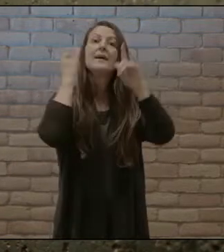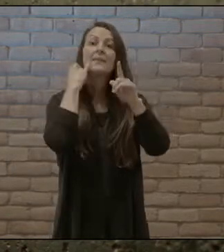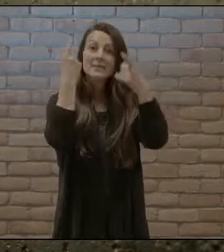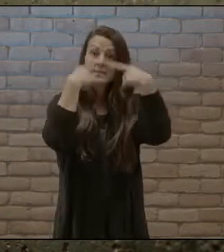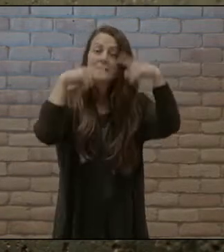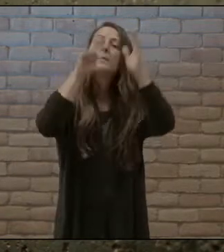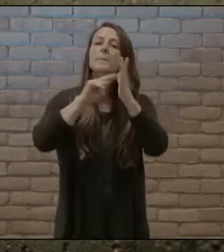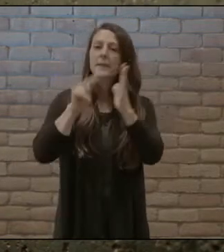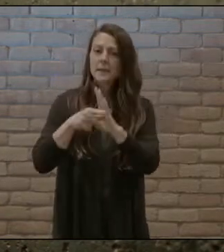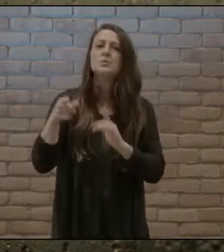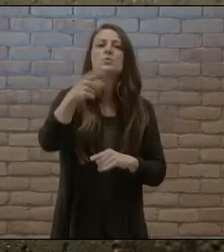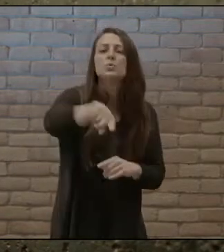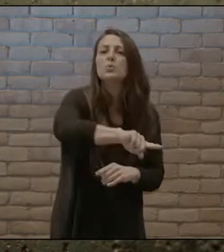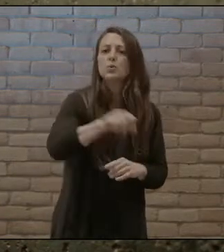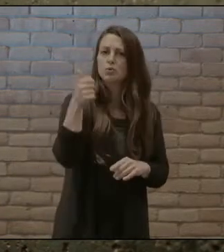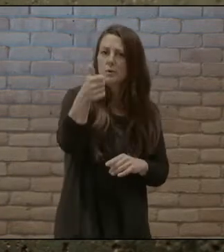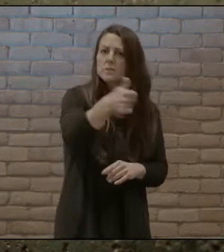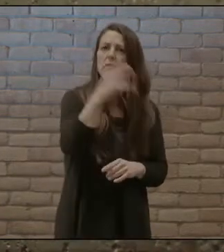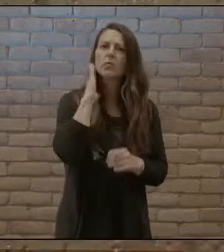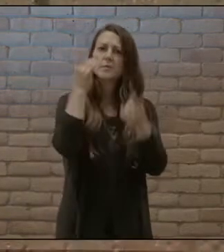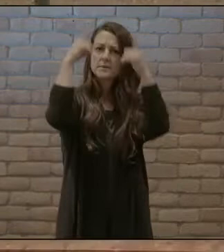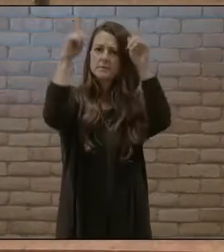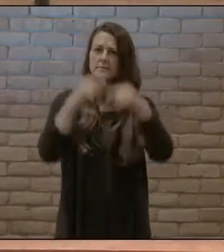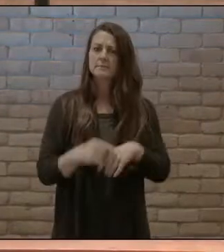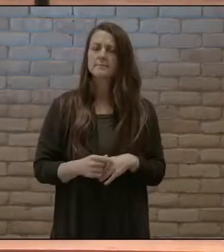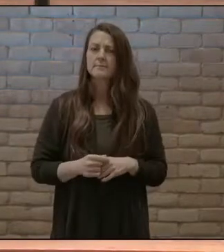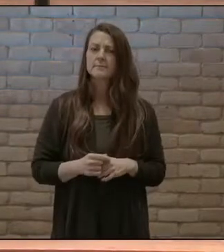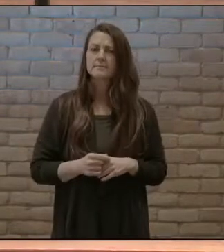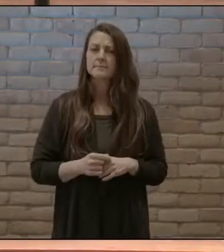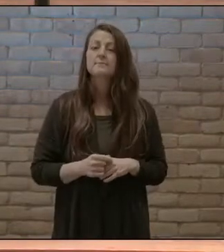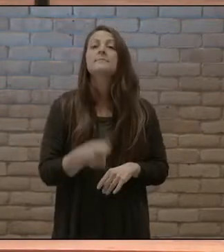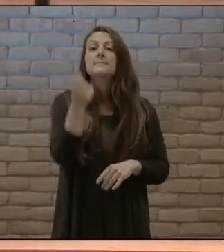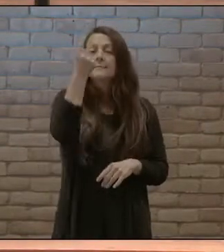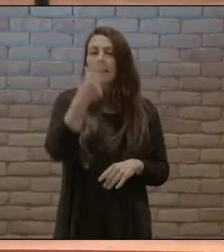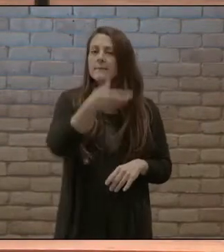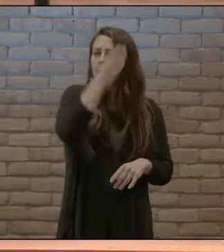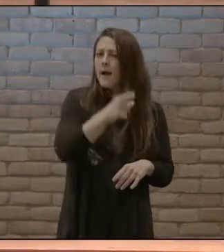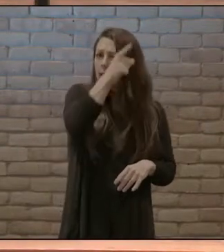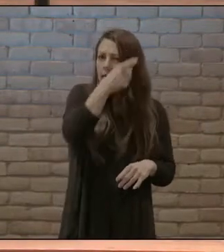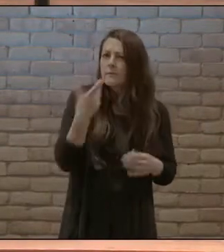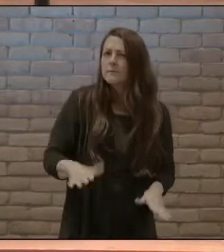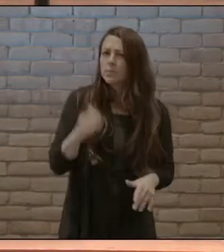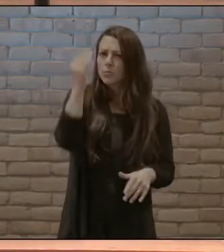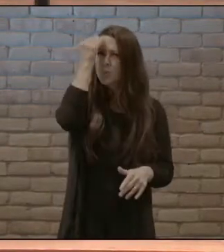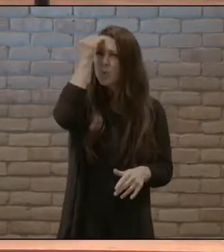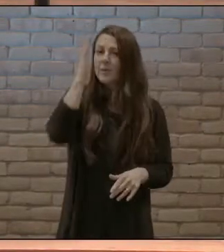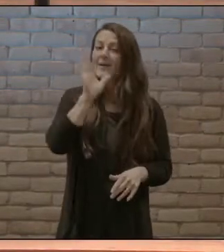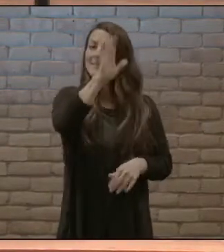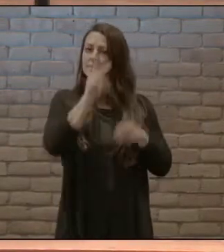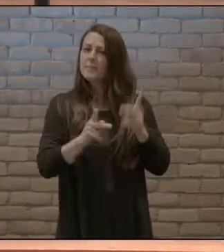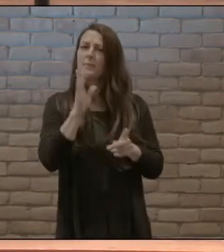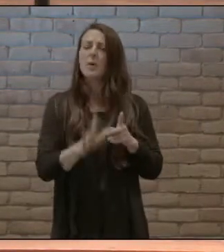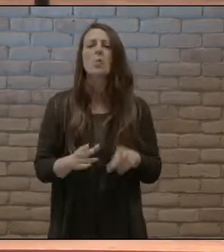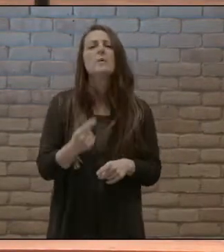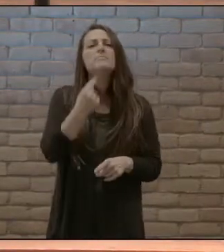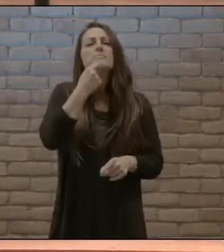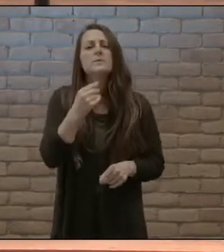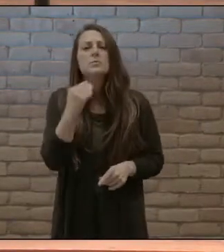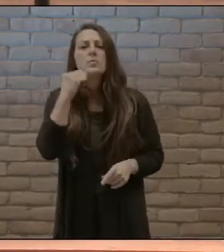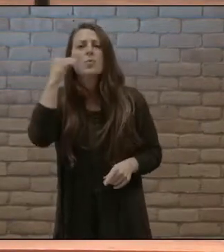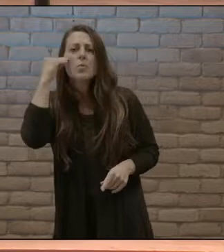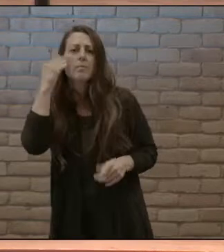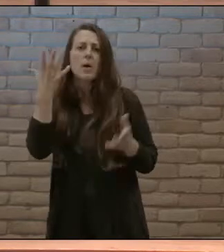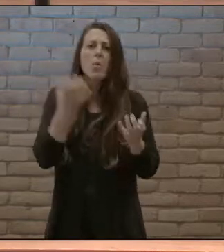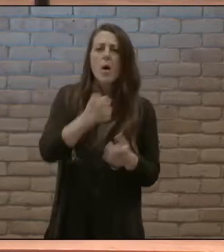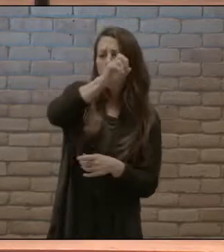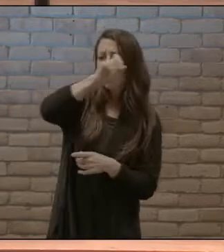welfare. You see, God knew that his people would get homesick. He knew that they would want to get